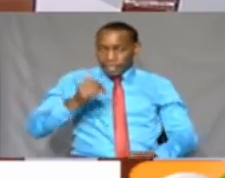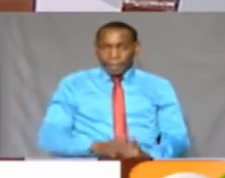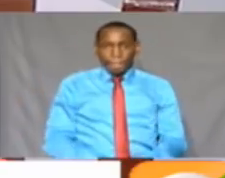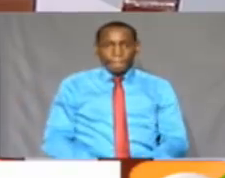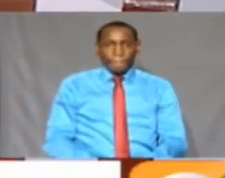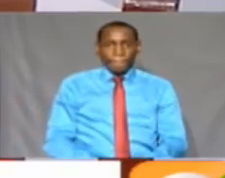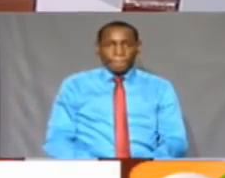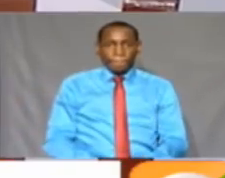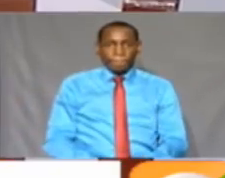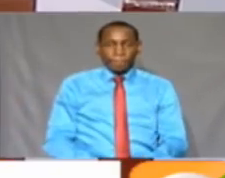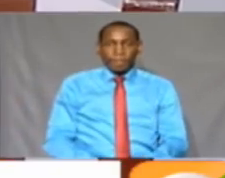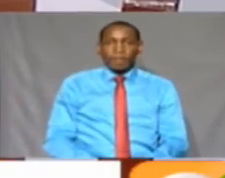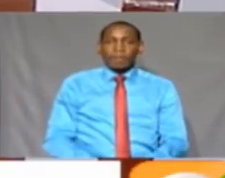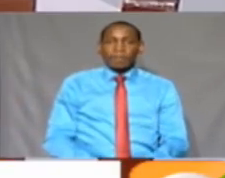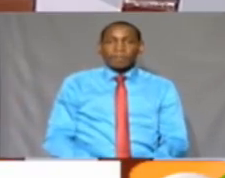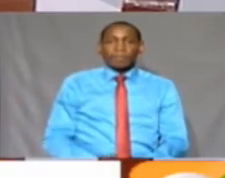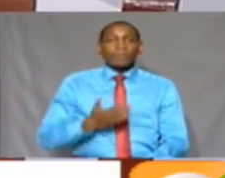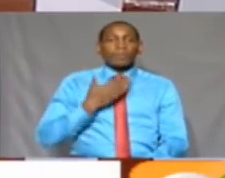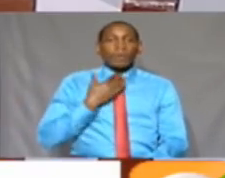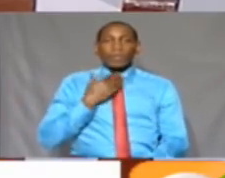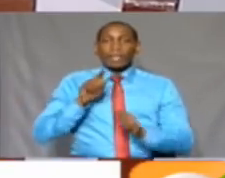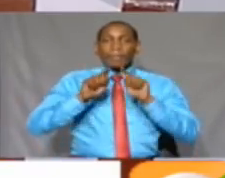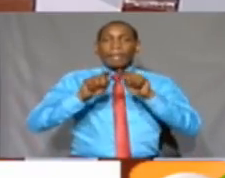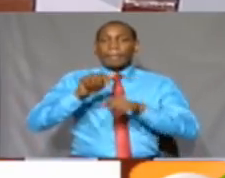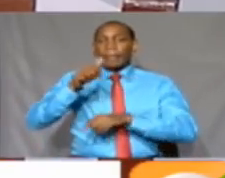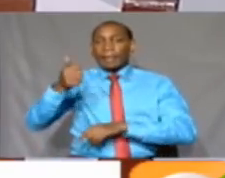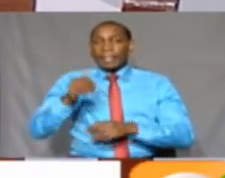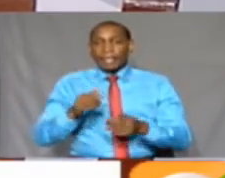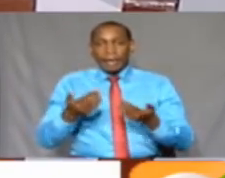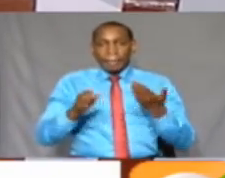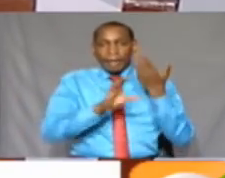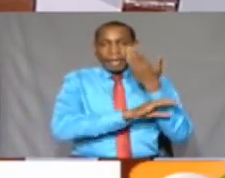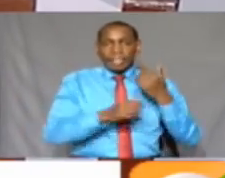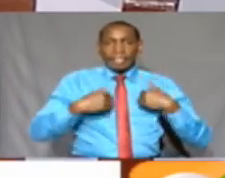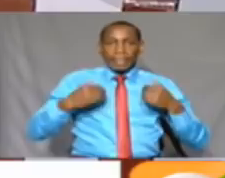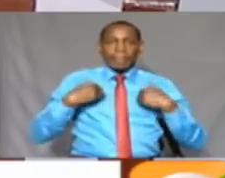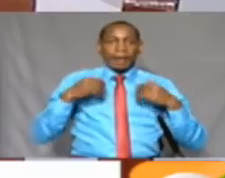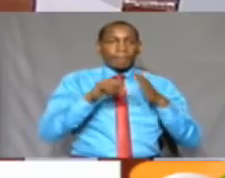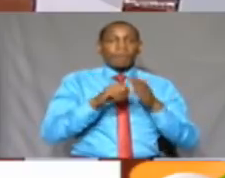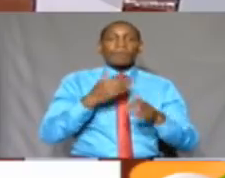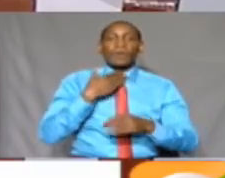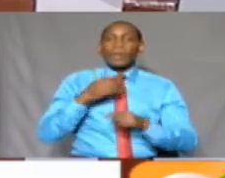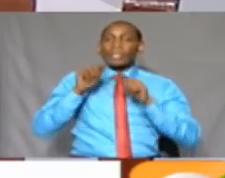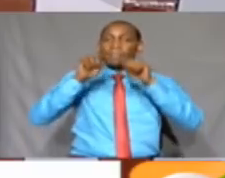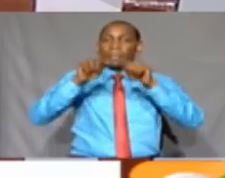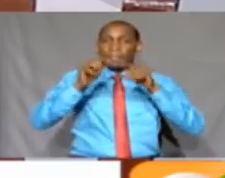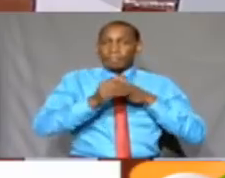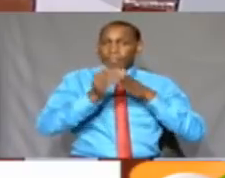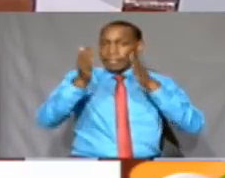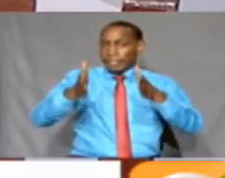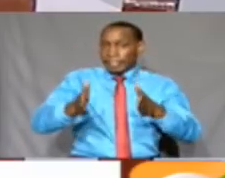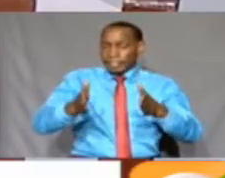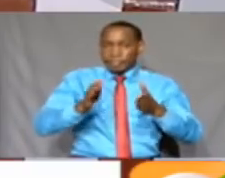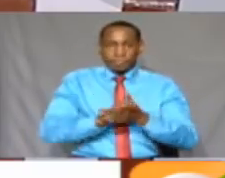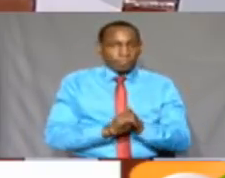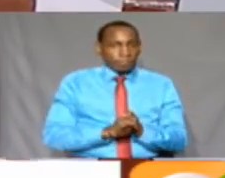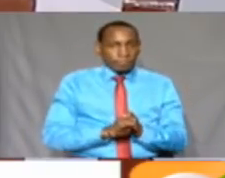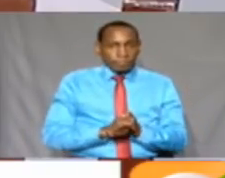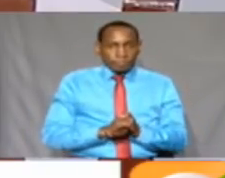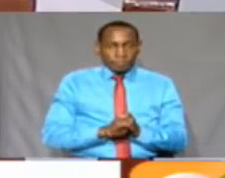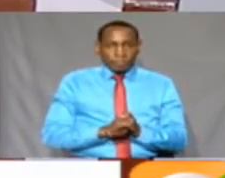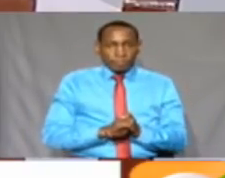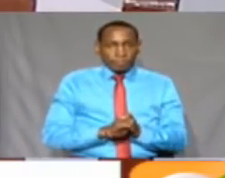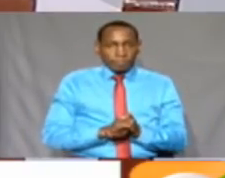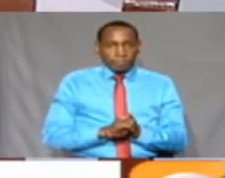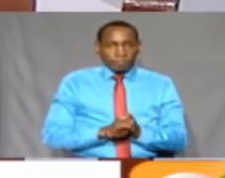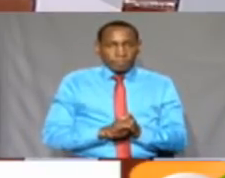also find scapegoating easier. That in this country, whenever there's a problem, we say it's because of the leaders. Yeah, you know, by